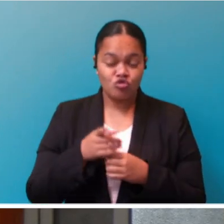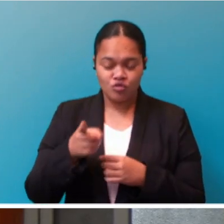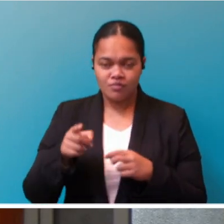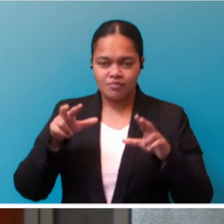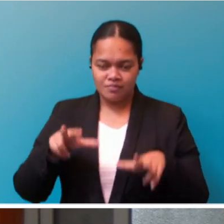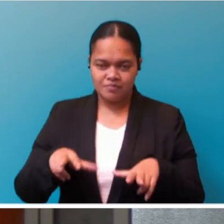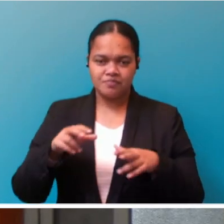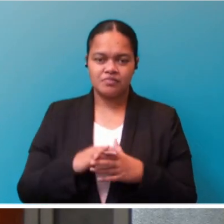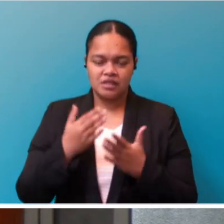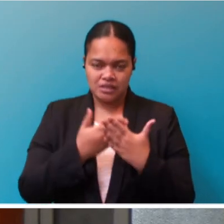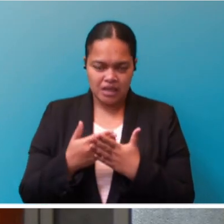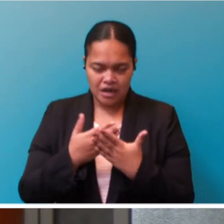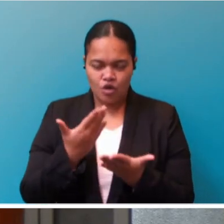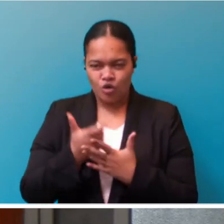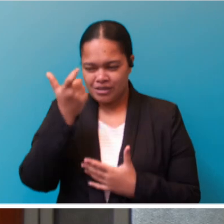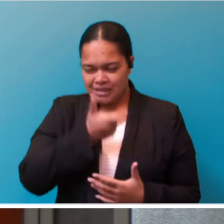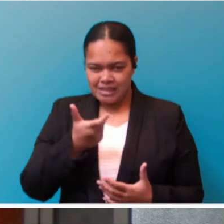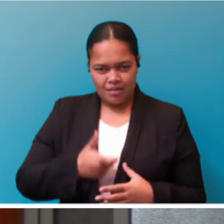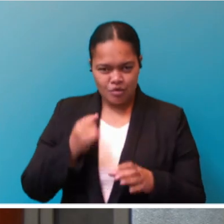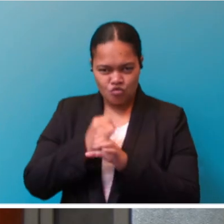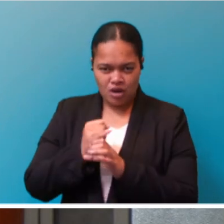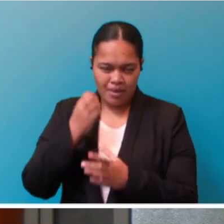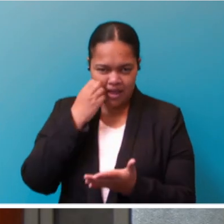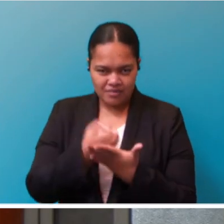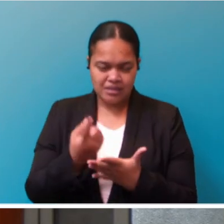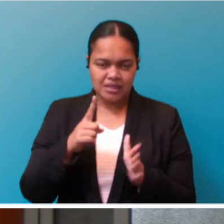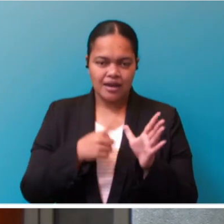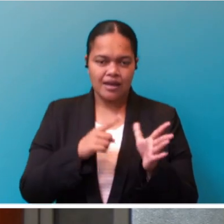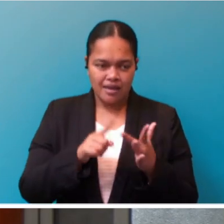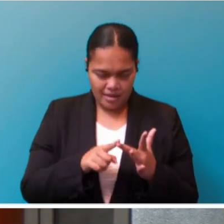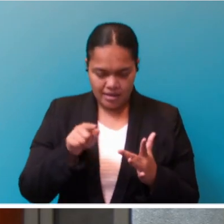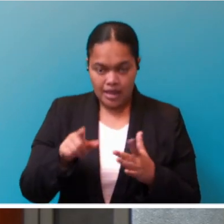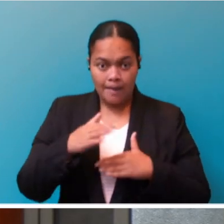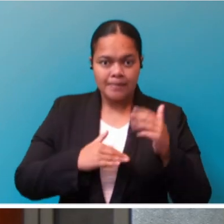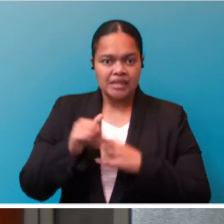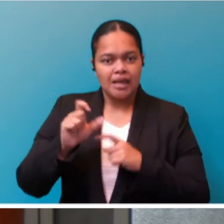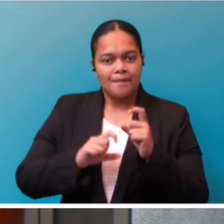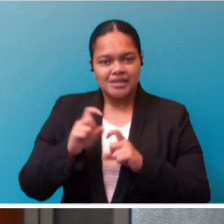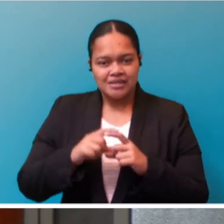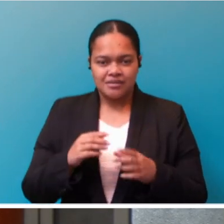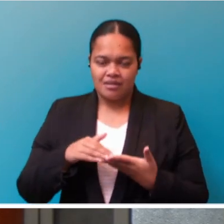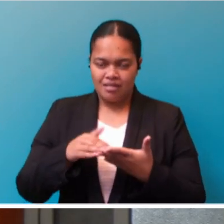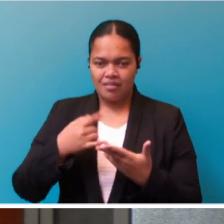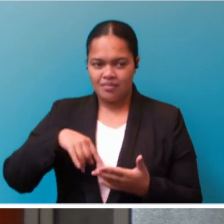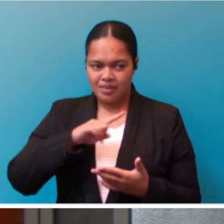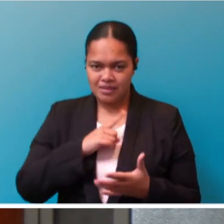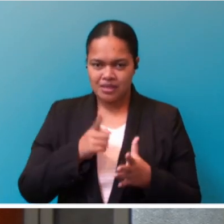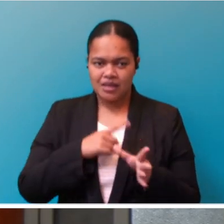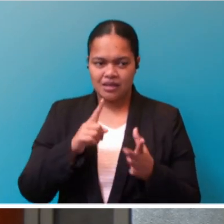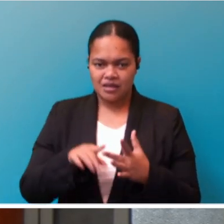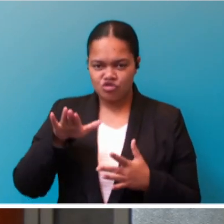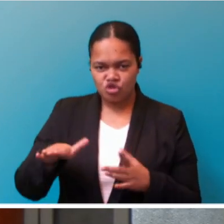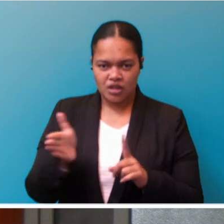mapping study on cybercrime, e-evidence, and AI. This will build capacity and enable us to address AI-generated child